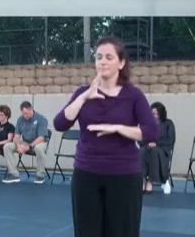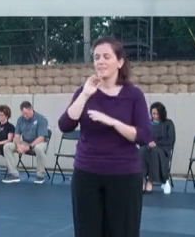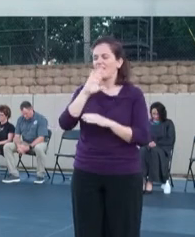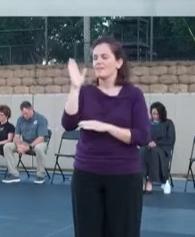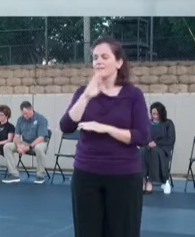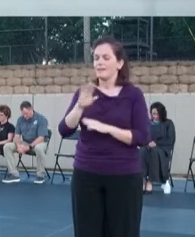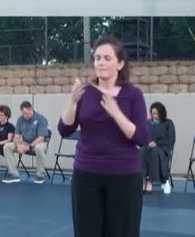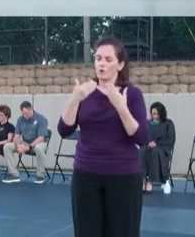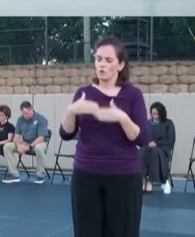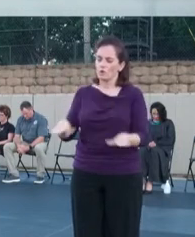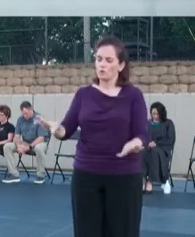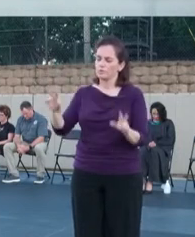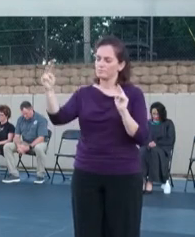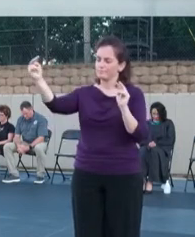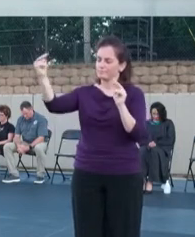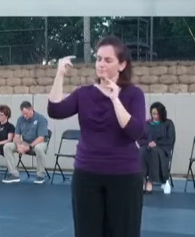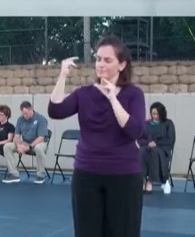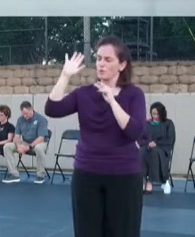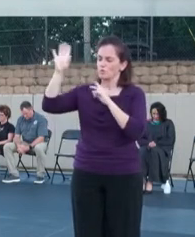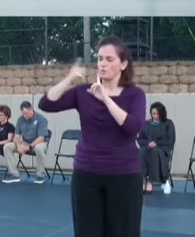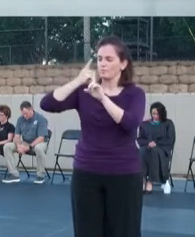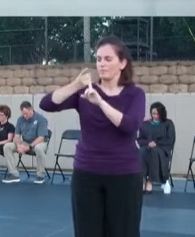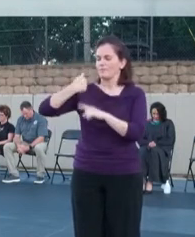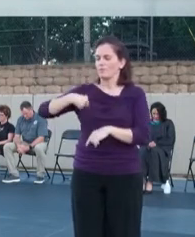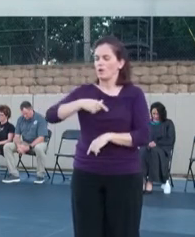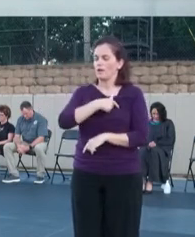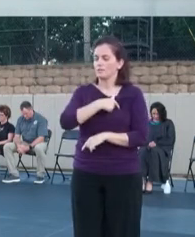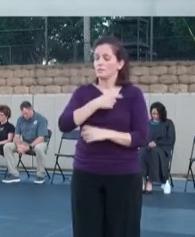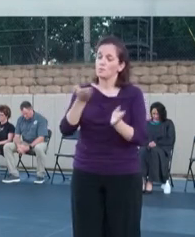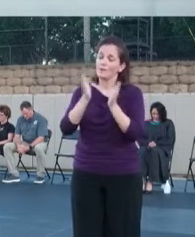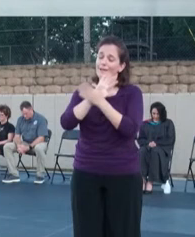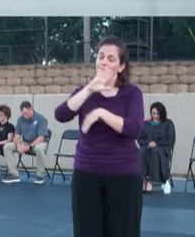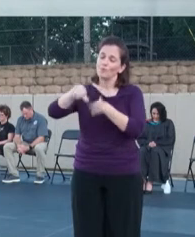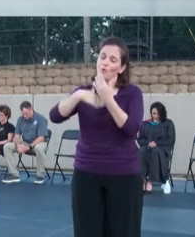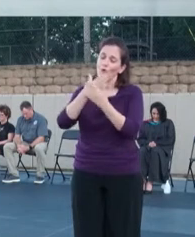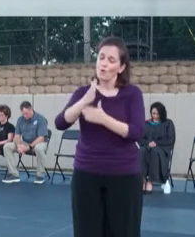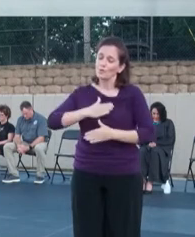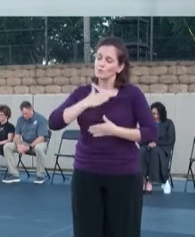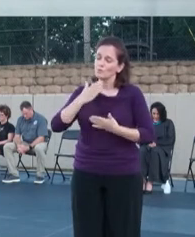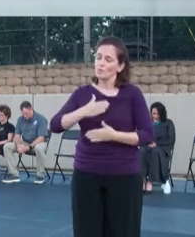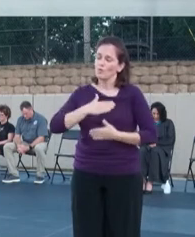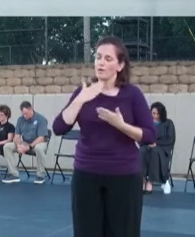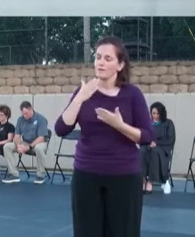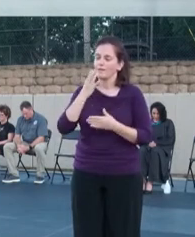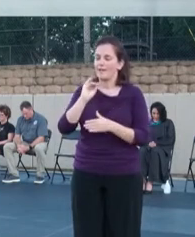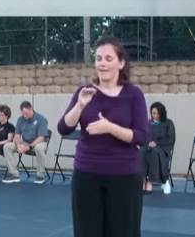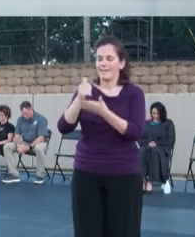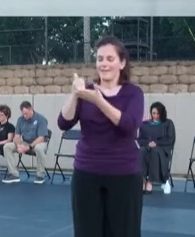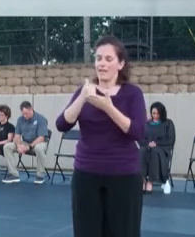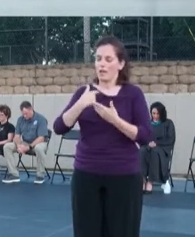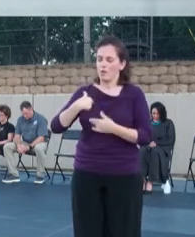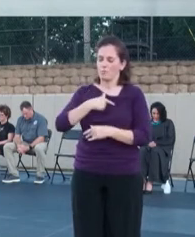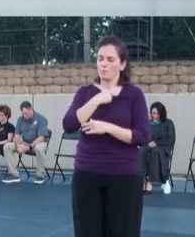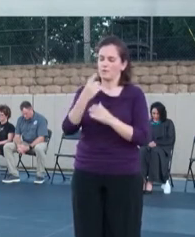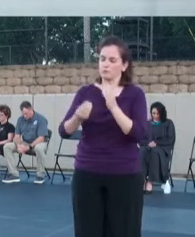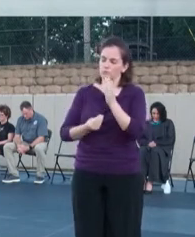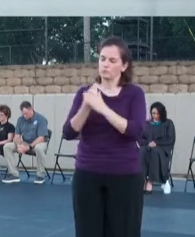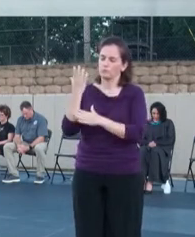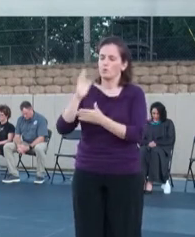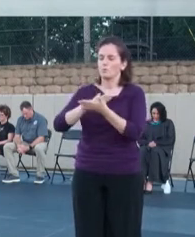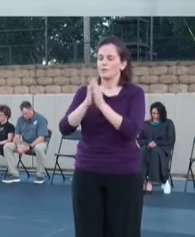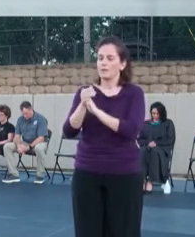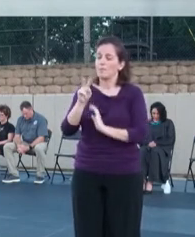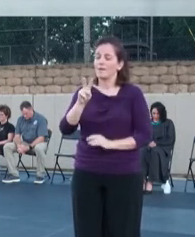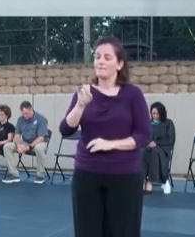your missions for us. We ask for all the joy and help to grow into virtuous individuals